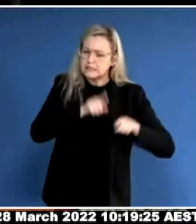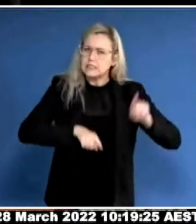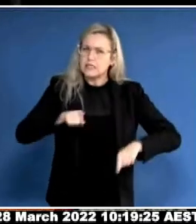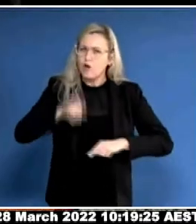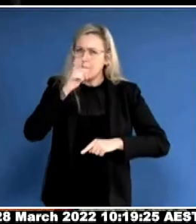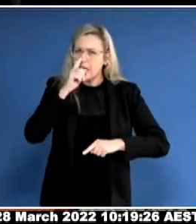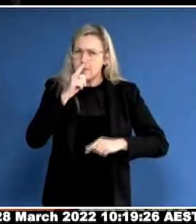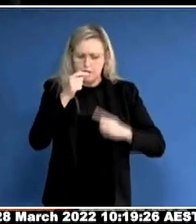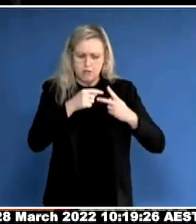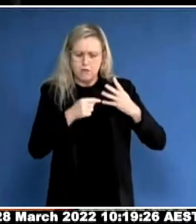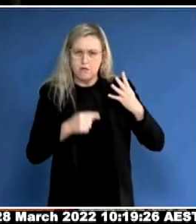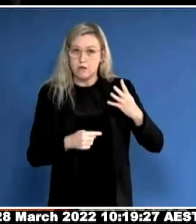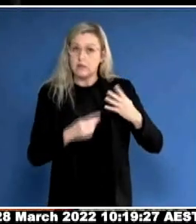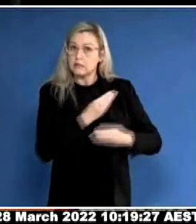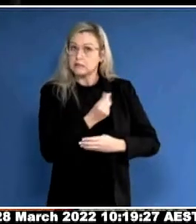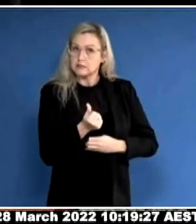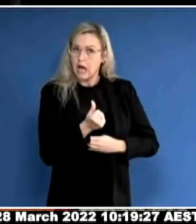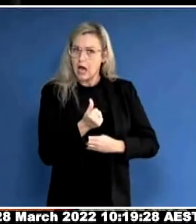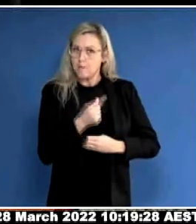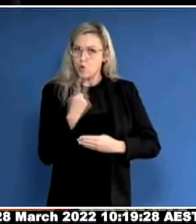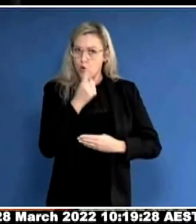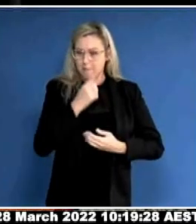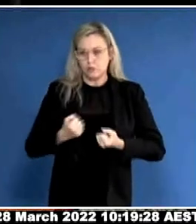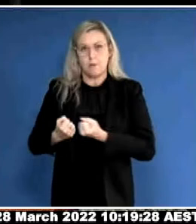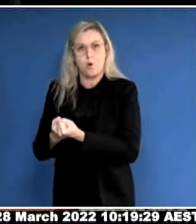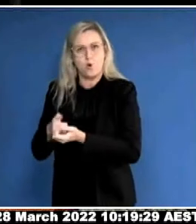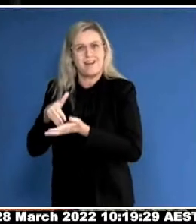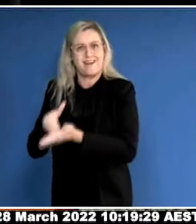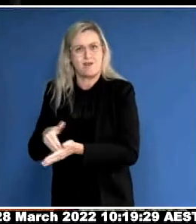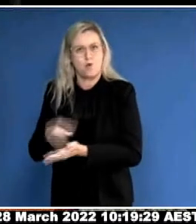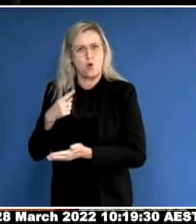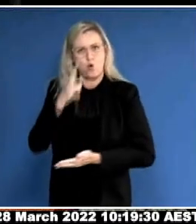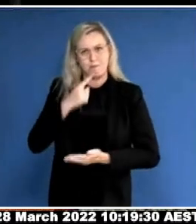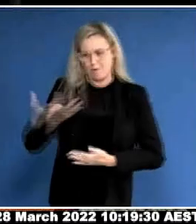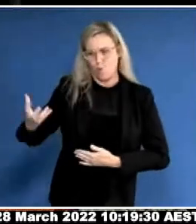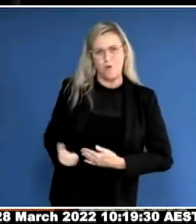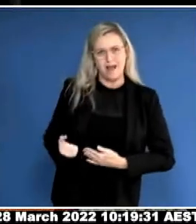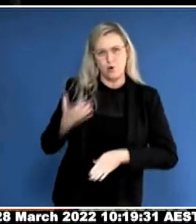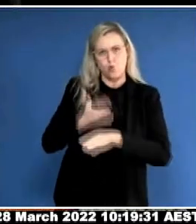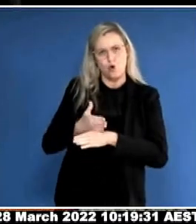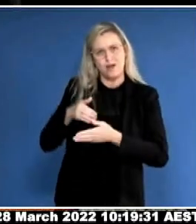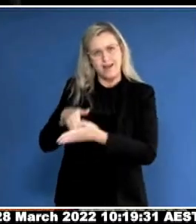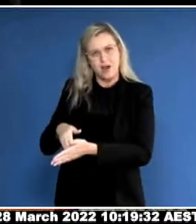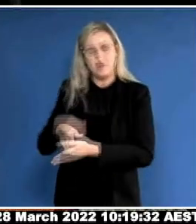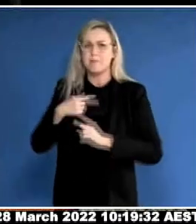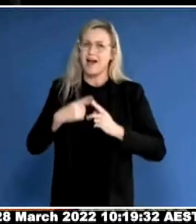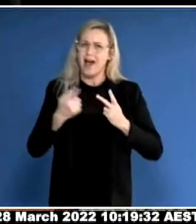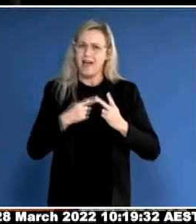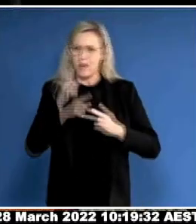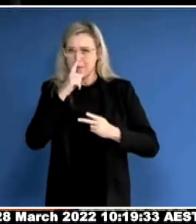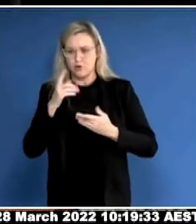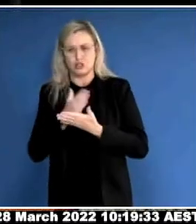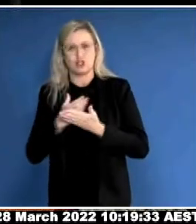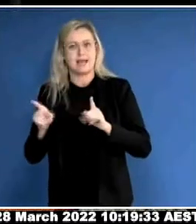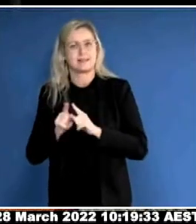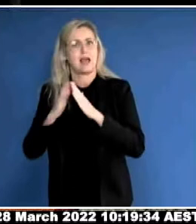support, both paid and unpaid, and people who live with people with disability, such as co-residents and family